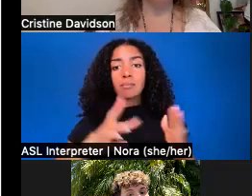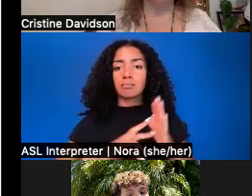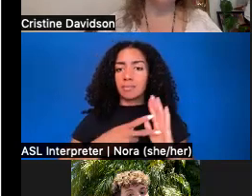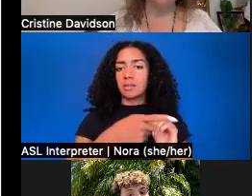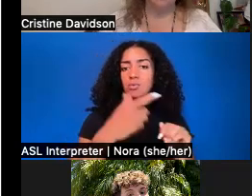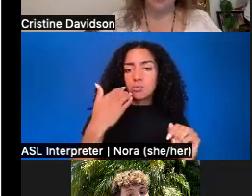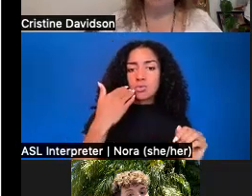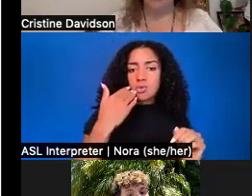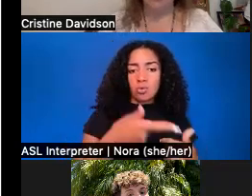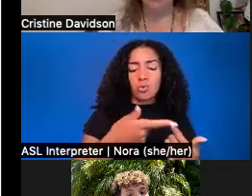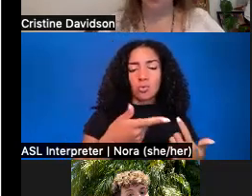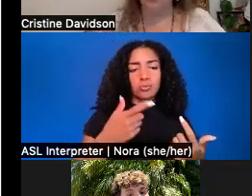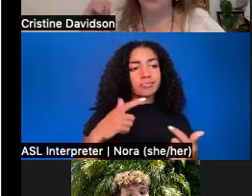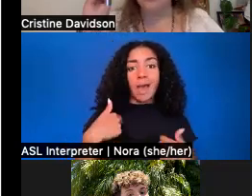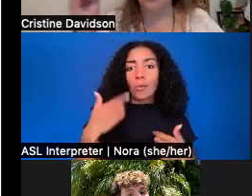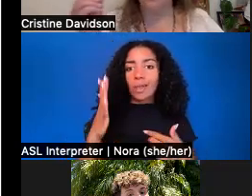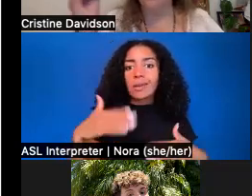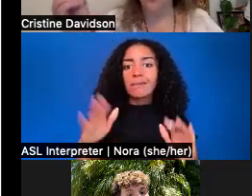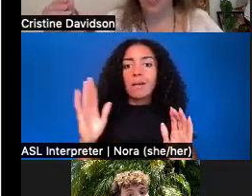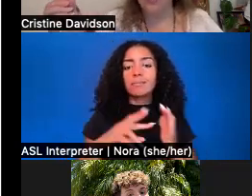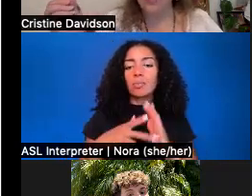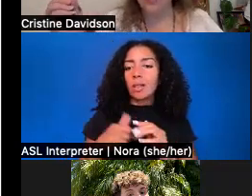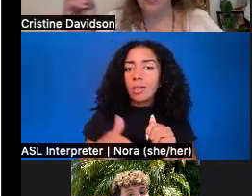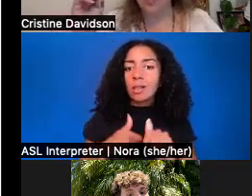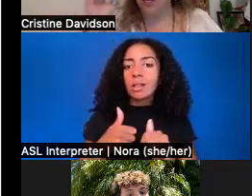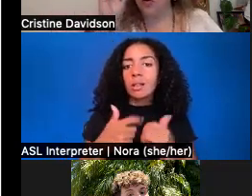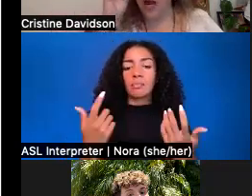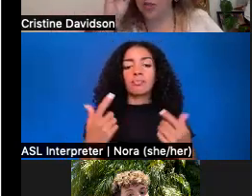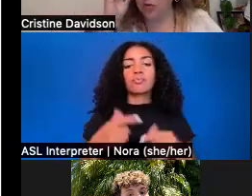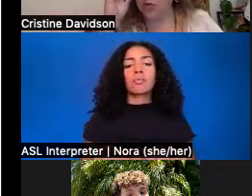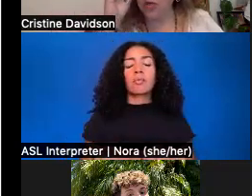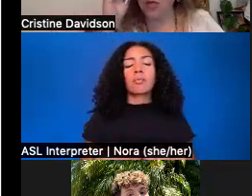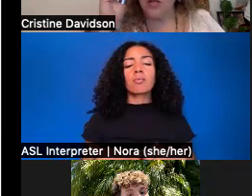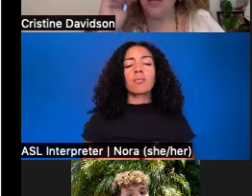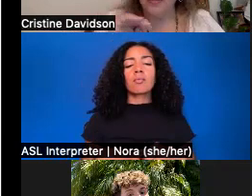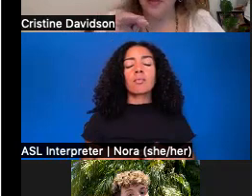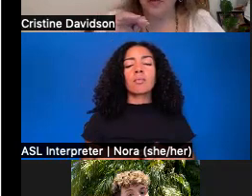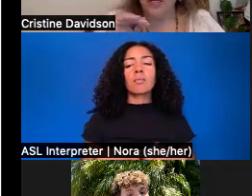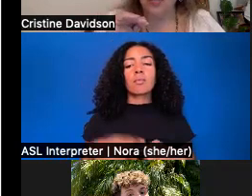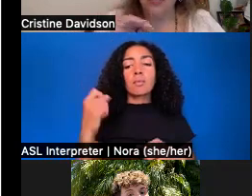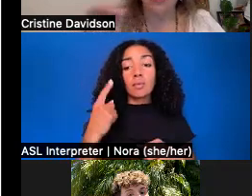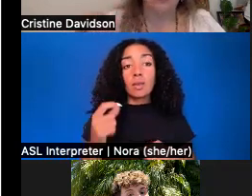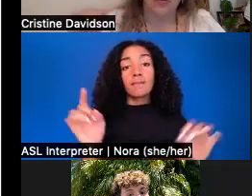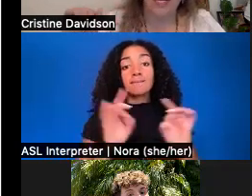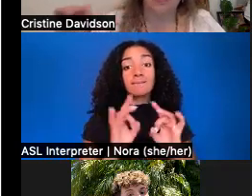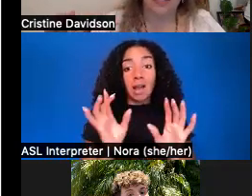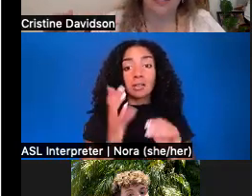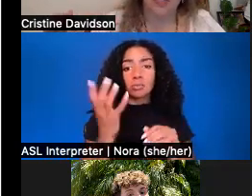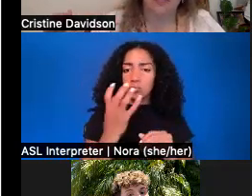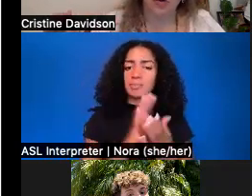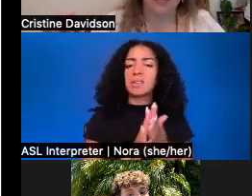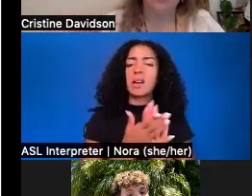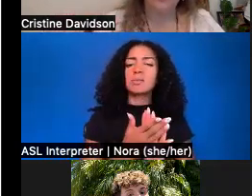terrible violence has happened. It's so nuanced and so gradual that you don't even know what's